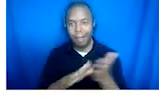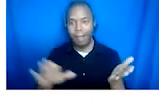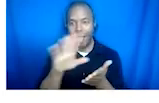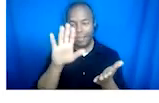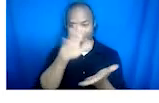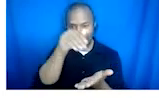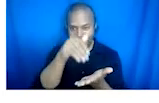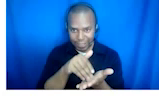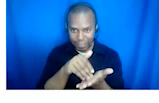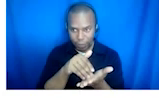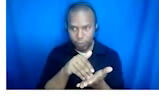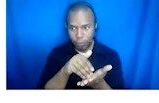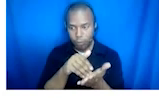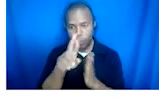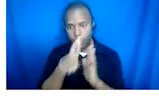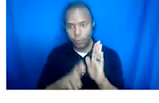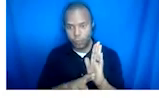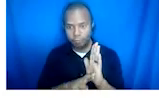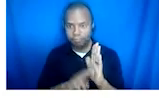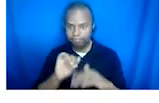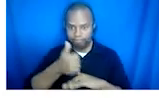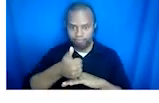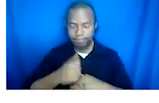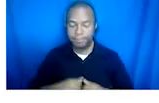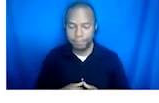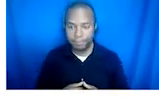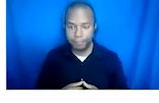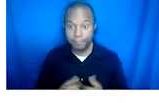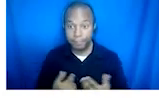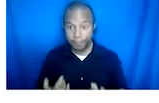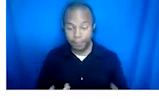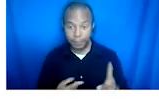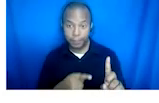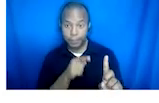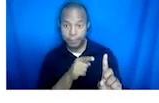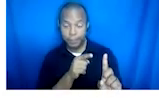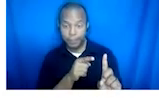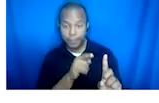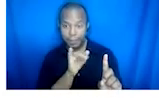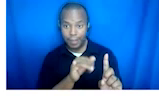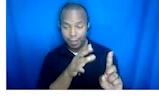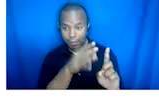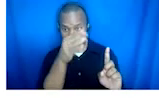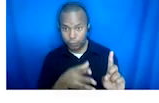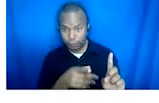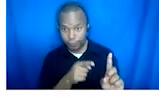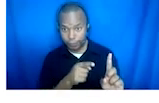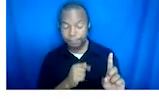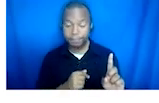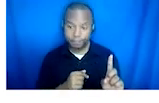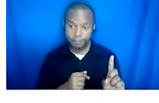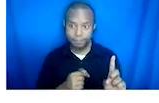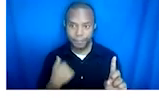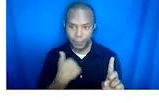rule that they set in the beginning. So that student, when we're their home college, we're